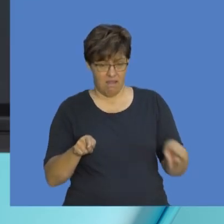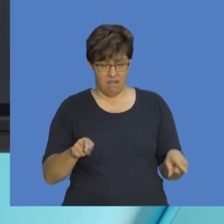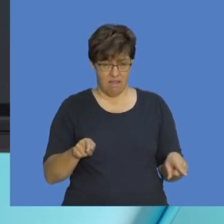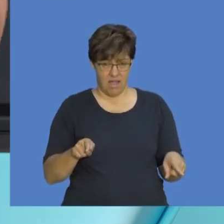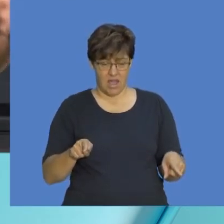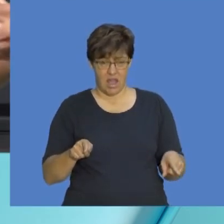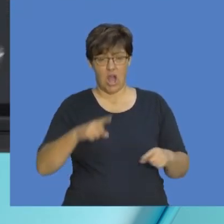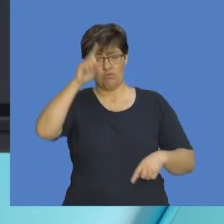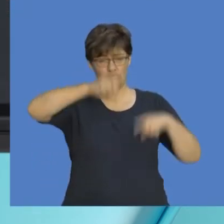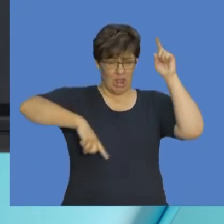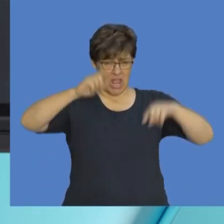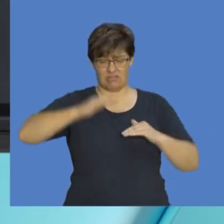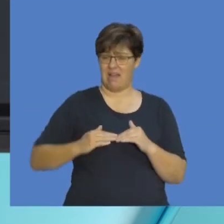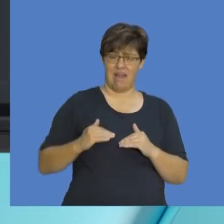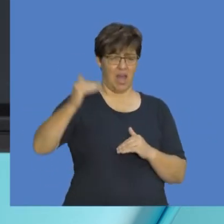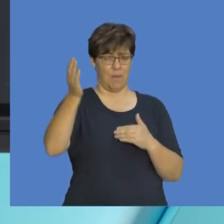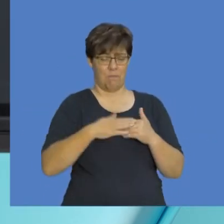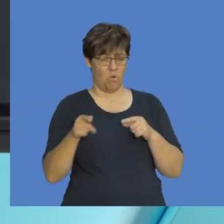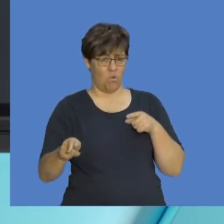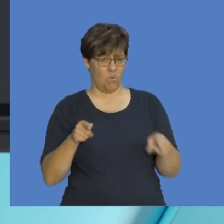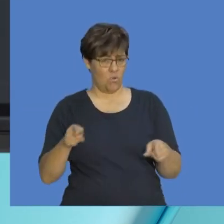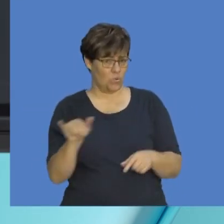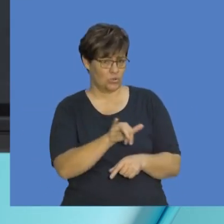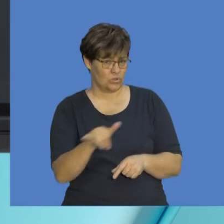plot has the highest range?